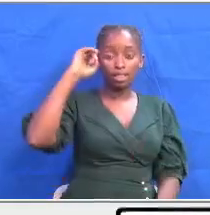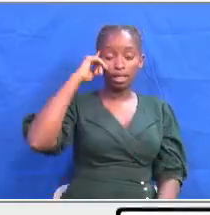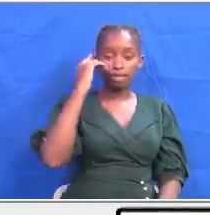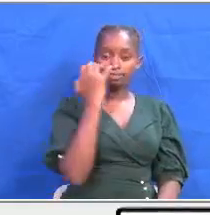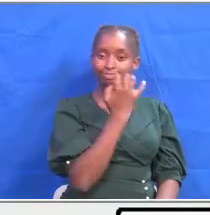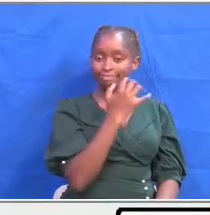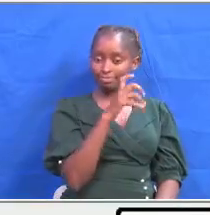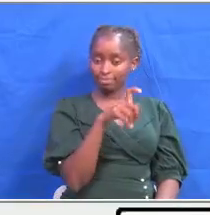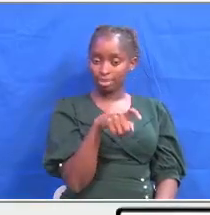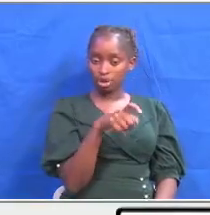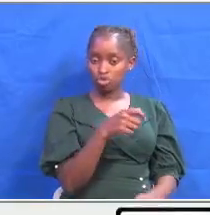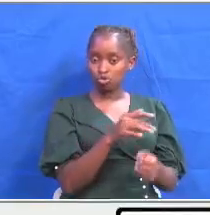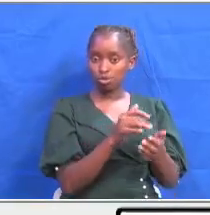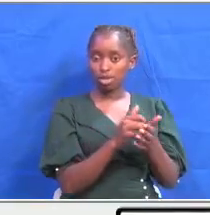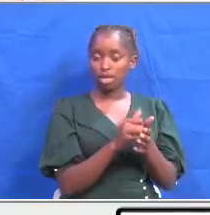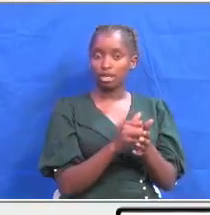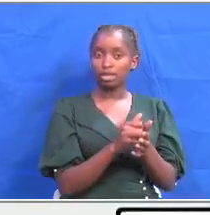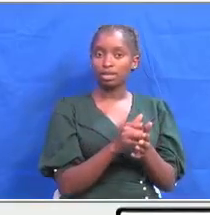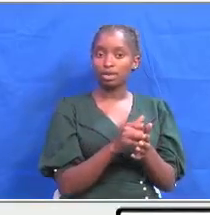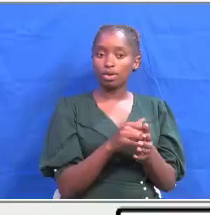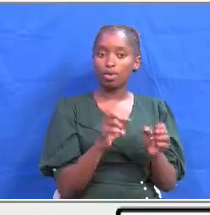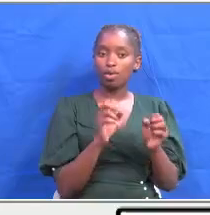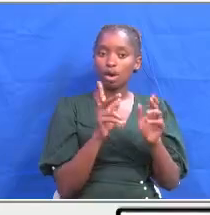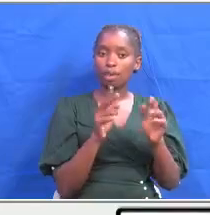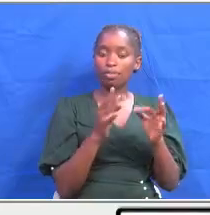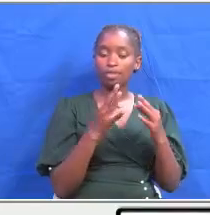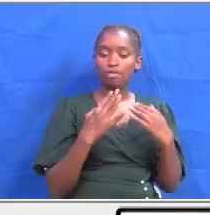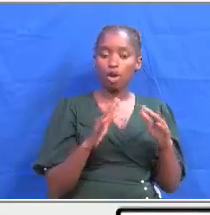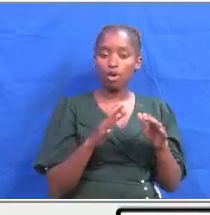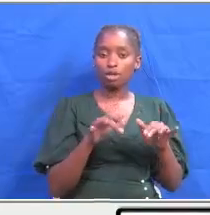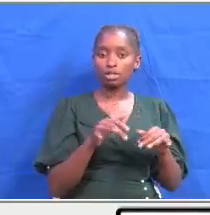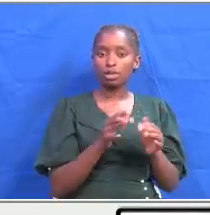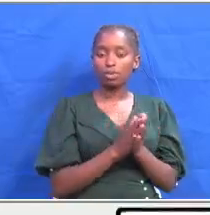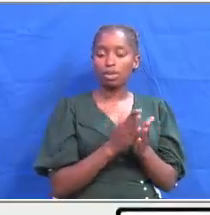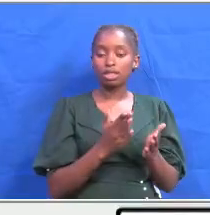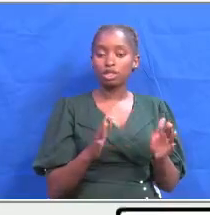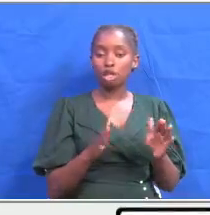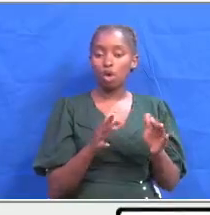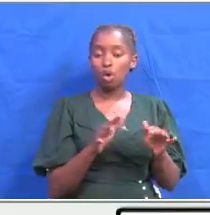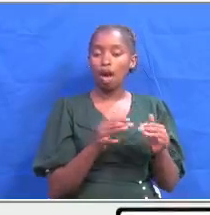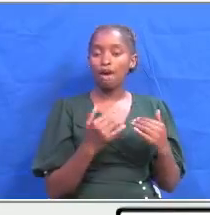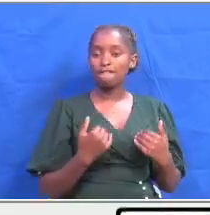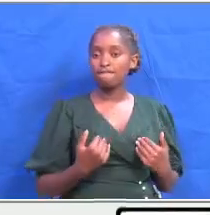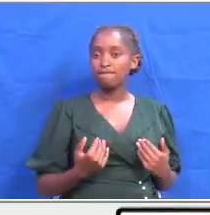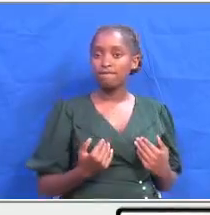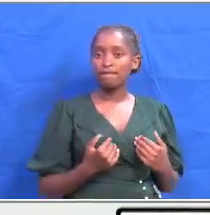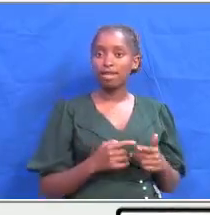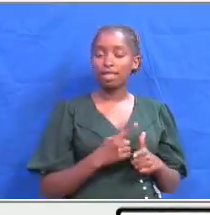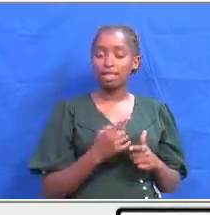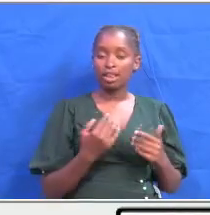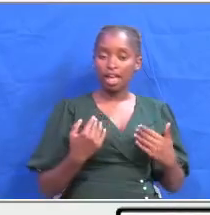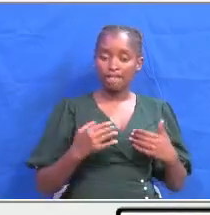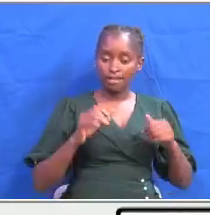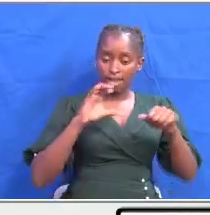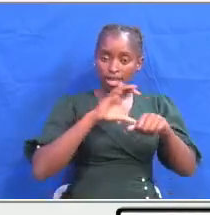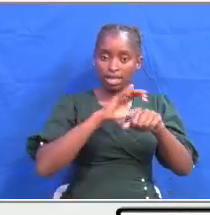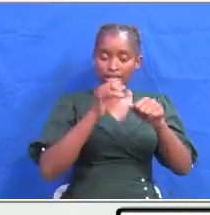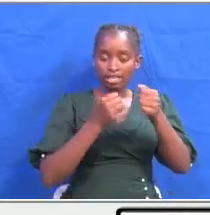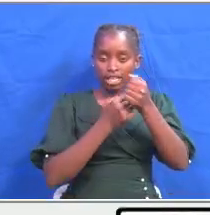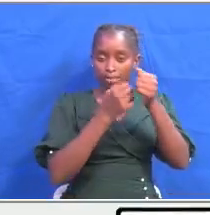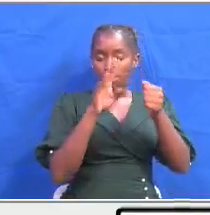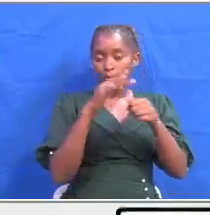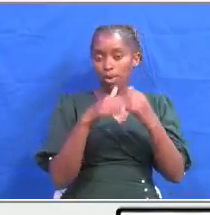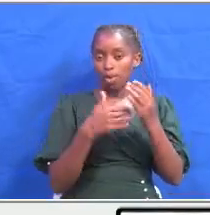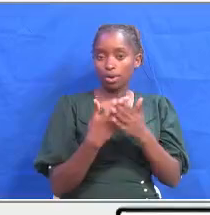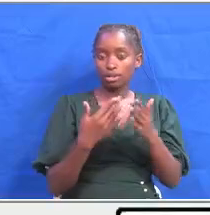nicely, be okay. And if it is, as per the facts, which Honorable Elachi is saying, where you're given support by being a PS and all those, ride with